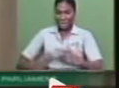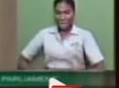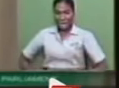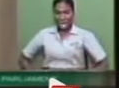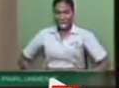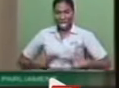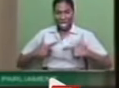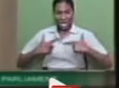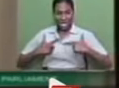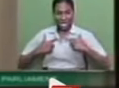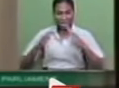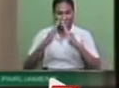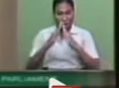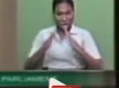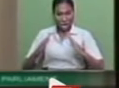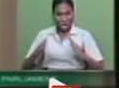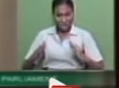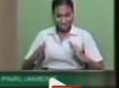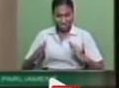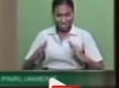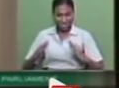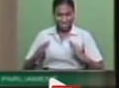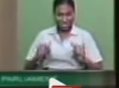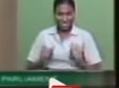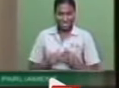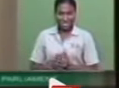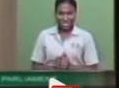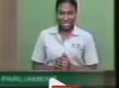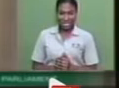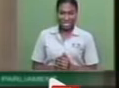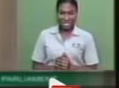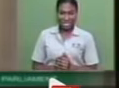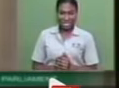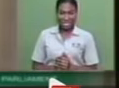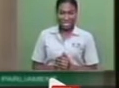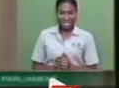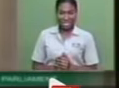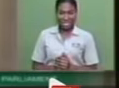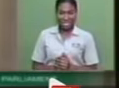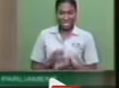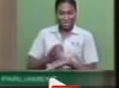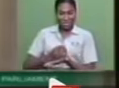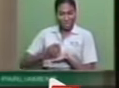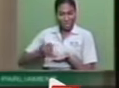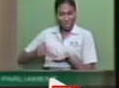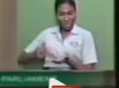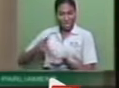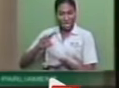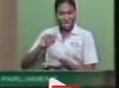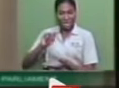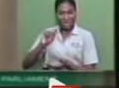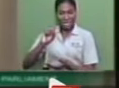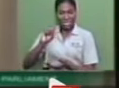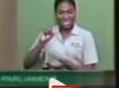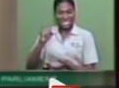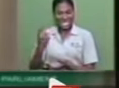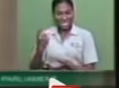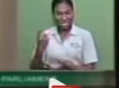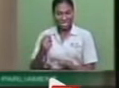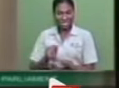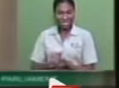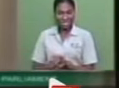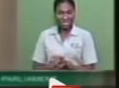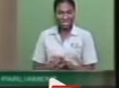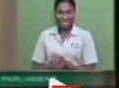Government continues to want to put taxes on people, yeah? But they're self-serving ministers changing